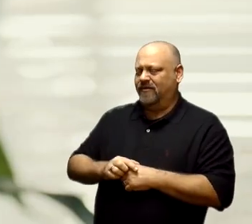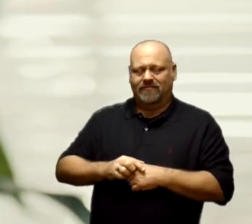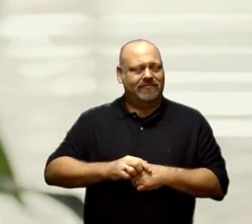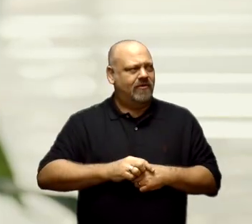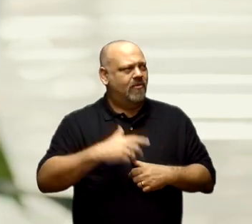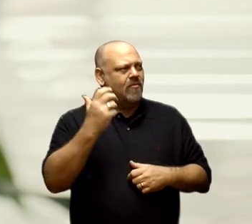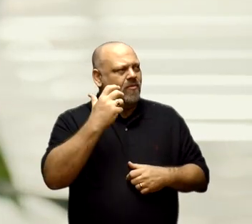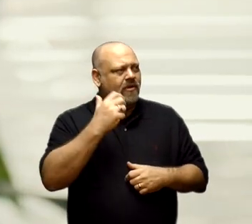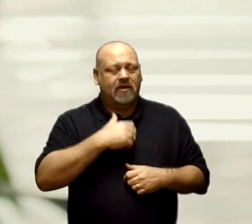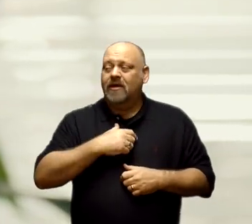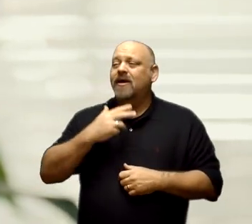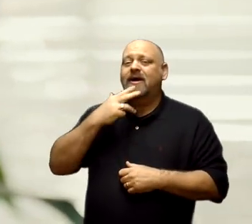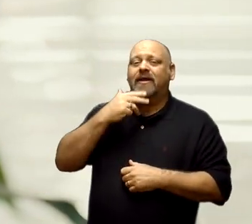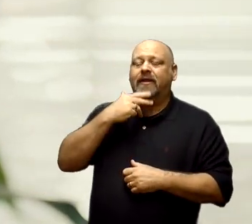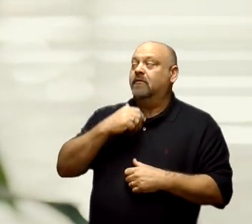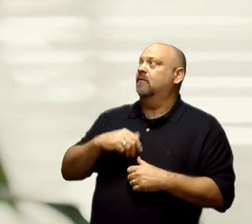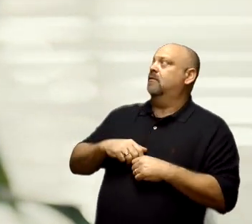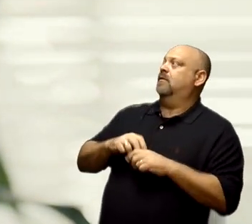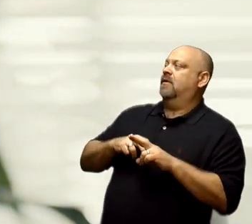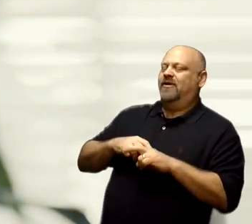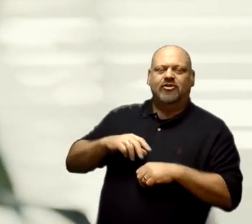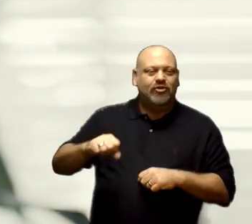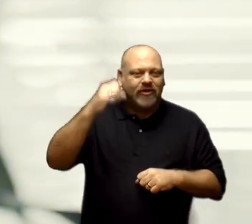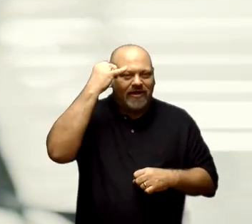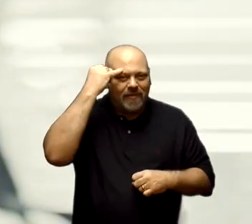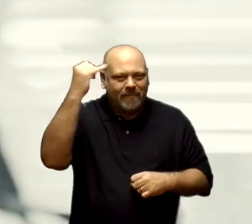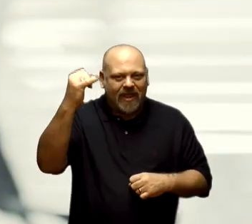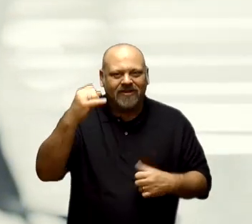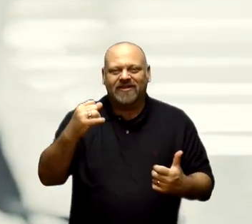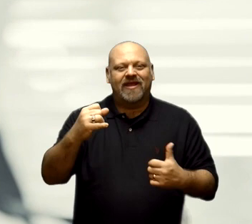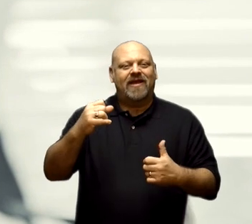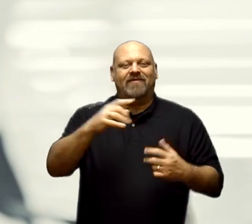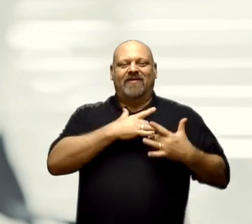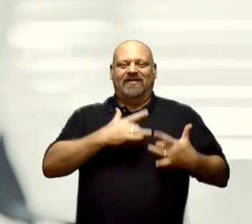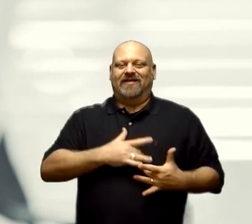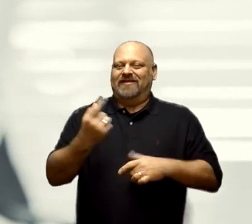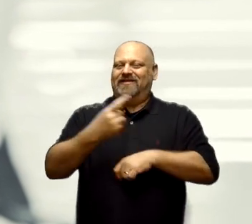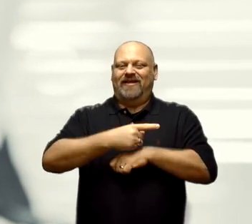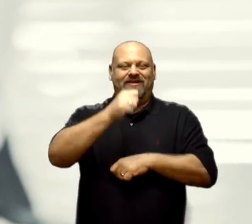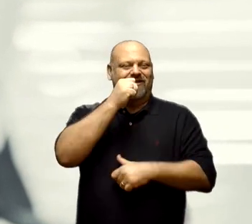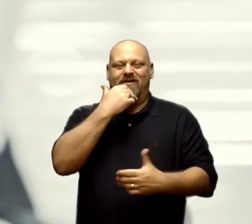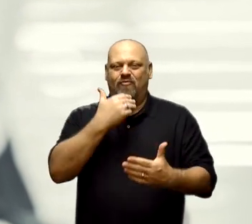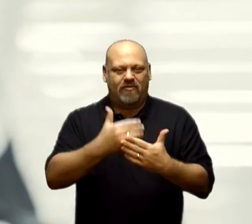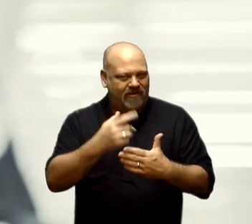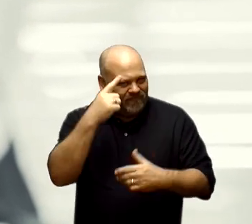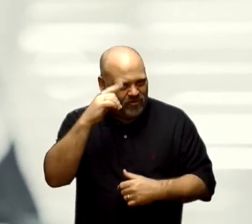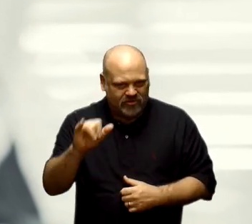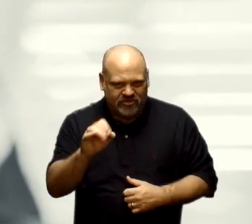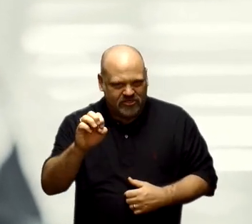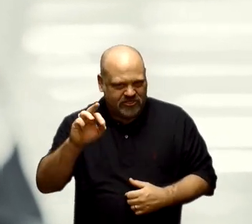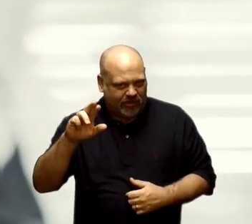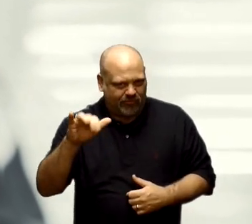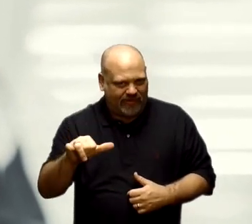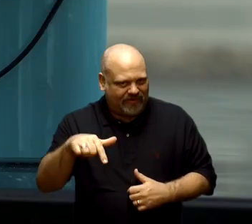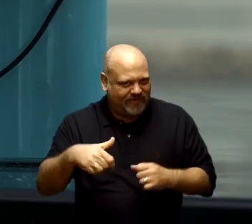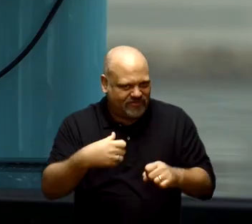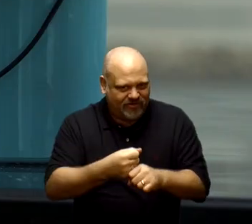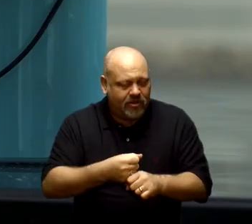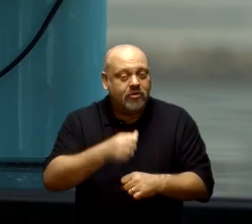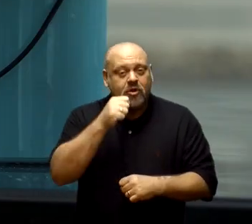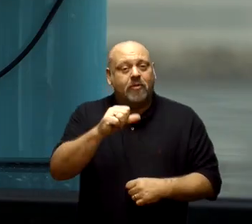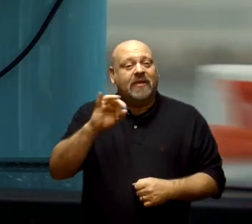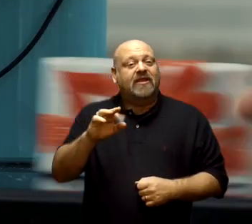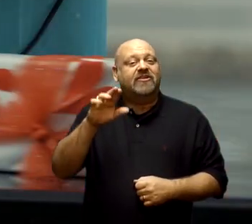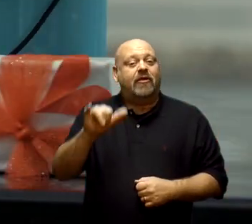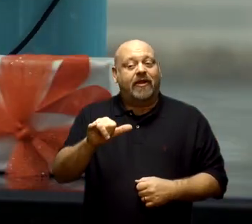Yeah? As you can imagine, Valentine's Day did not go well for Jerry this year. Don't be